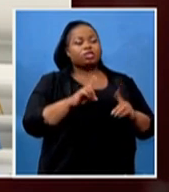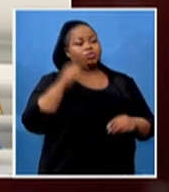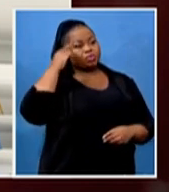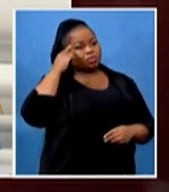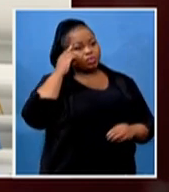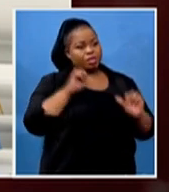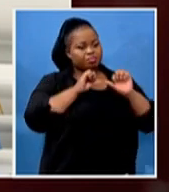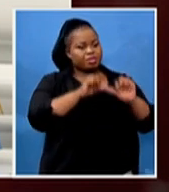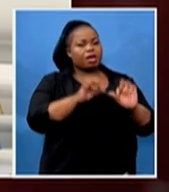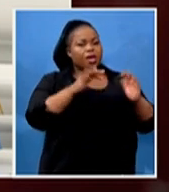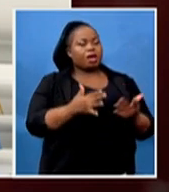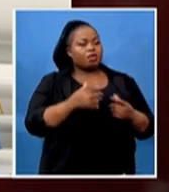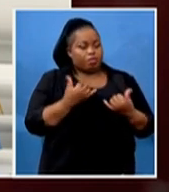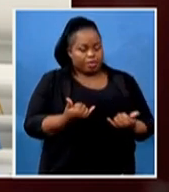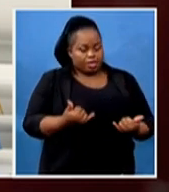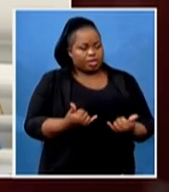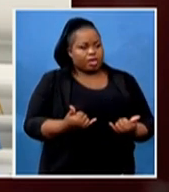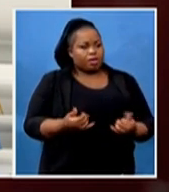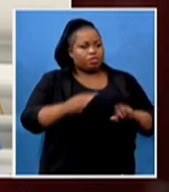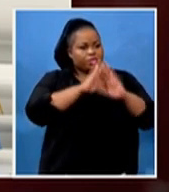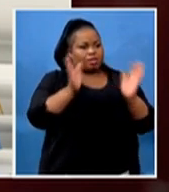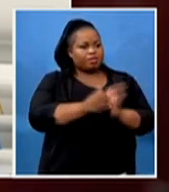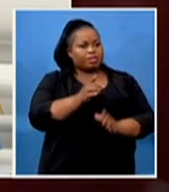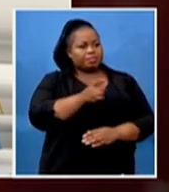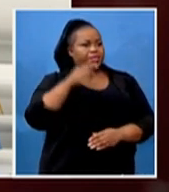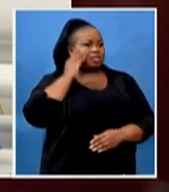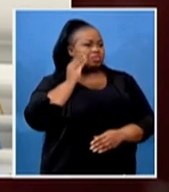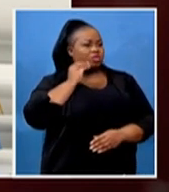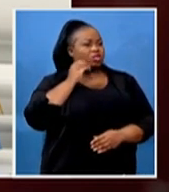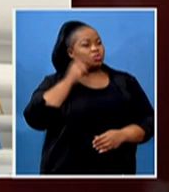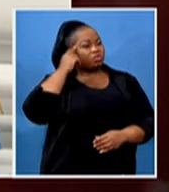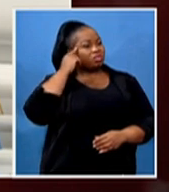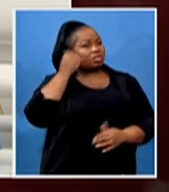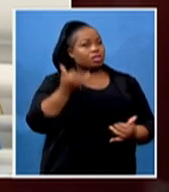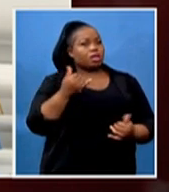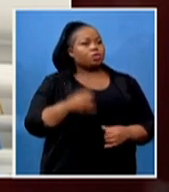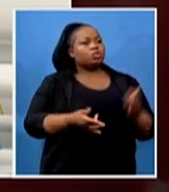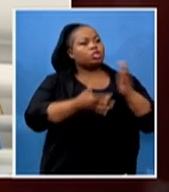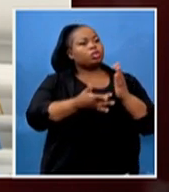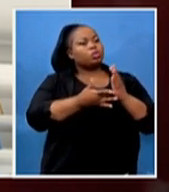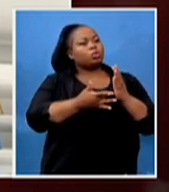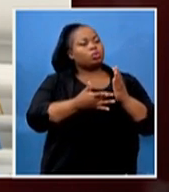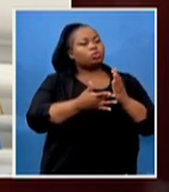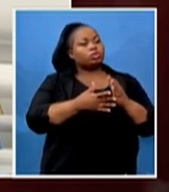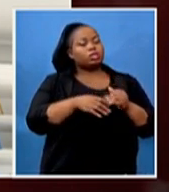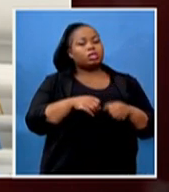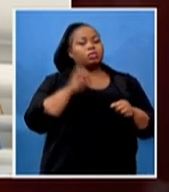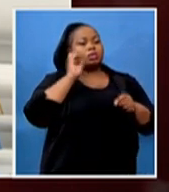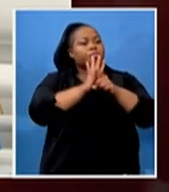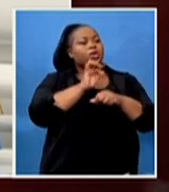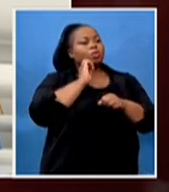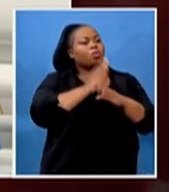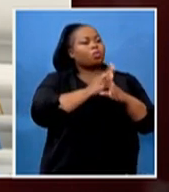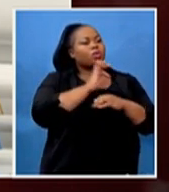stalemate to how will technological changes impact your work at Wits and how, in terms of how you dispense